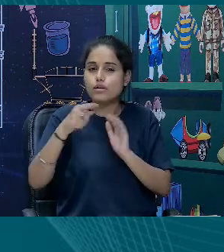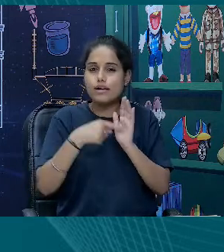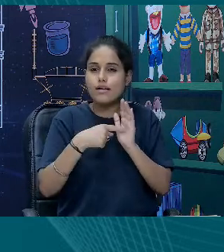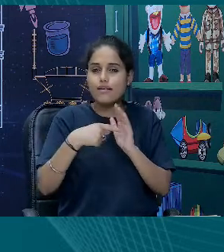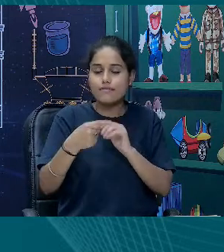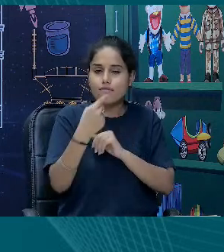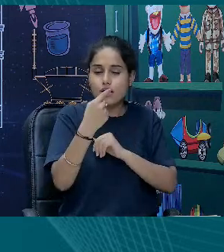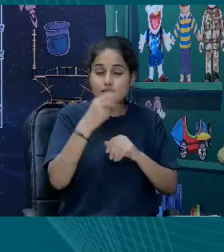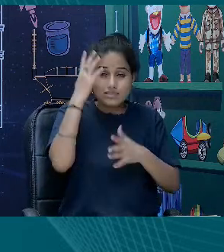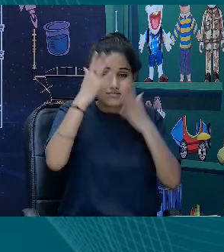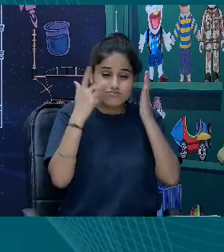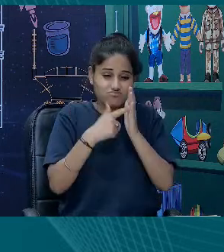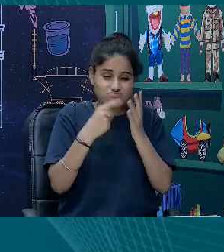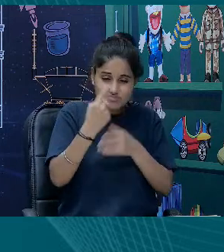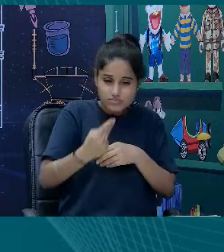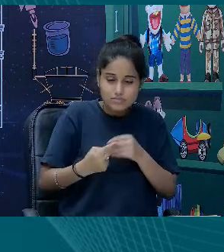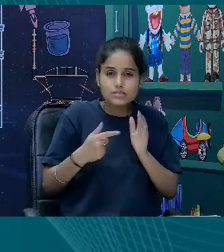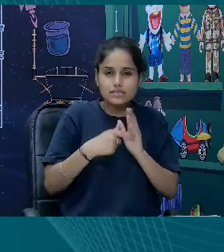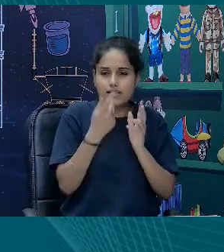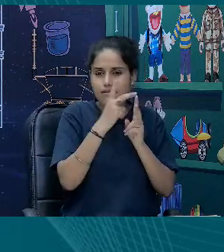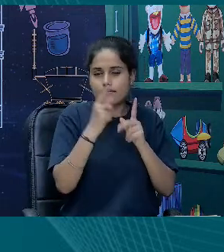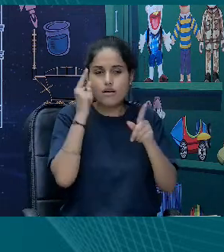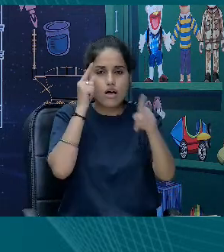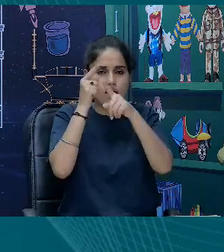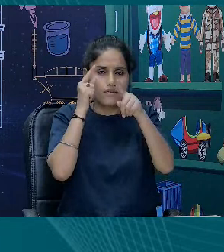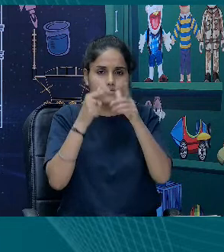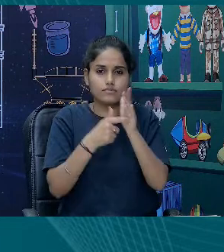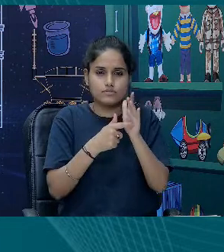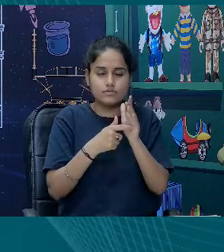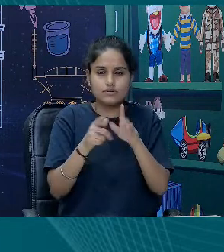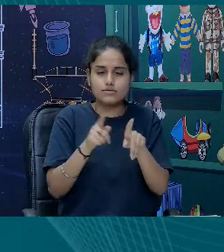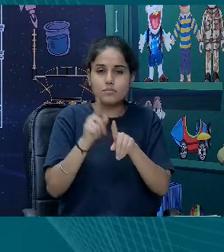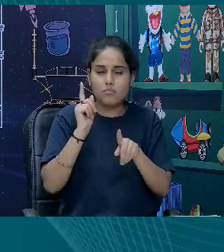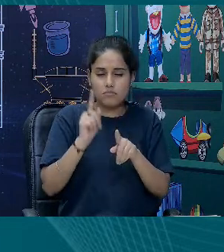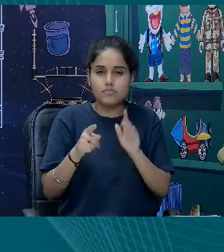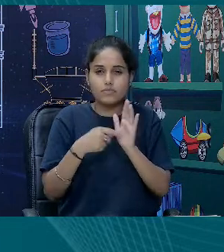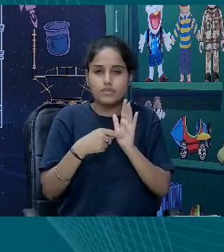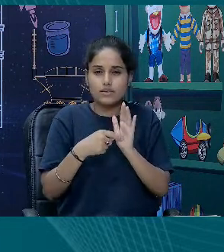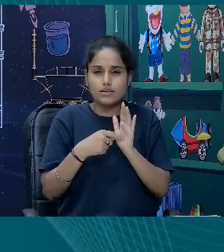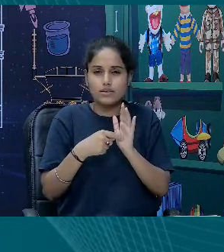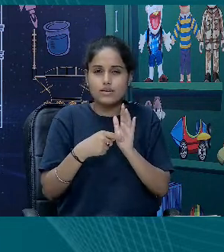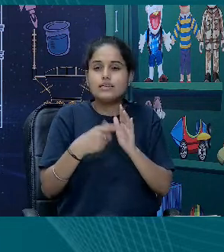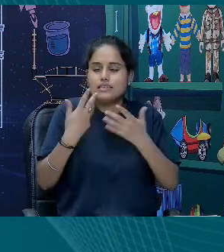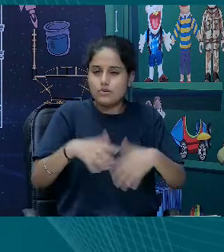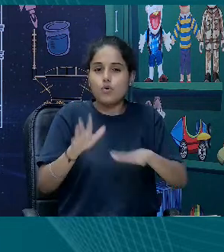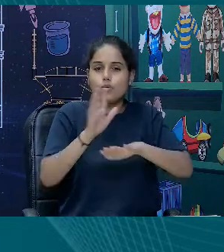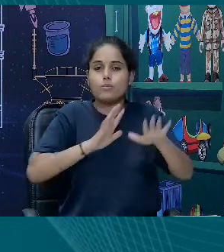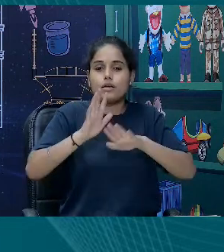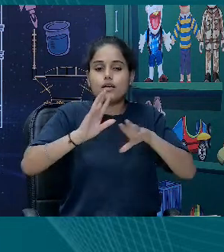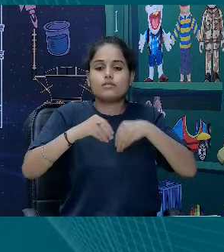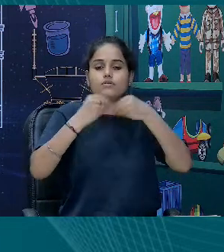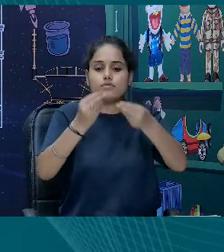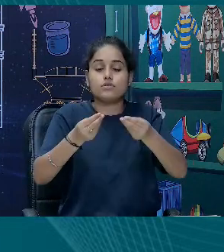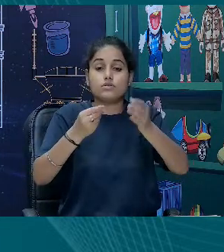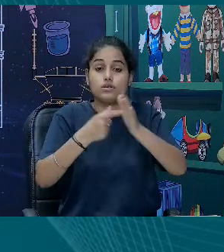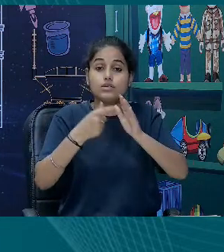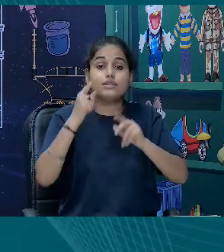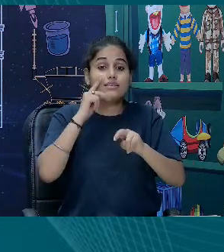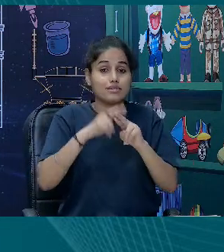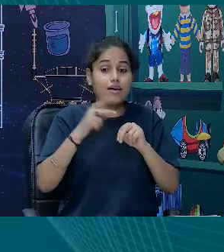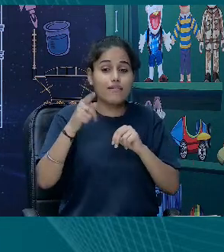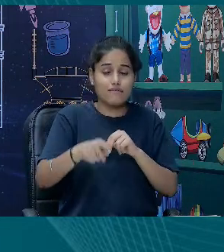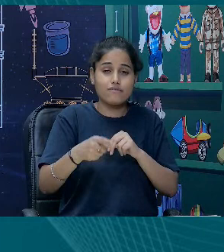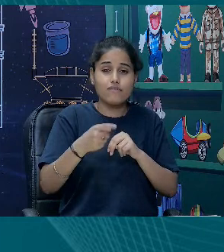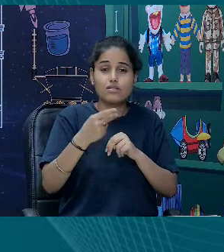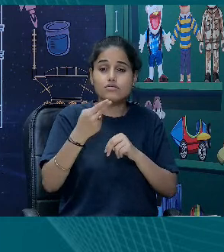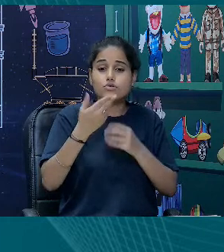draw, you may use the different aids. Yes. To just have the activity done. Let the child to enact, let